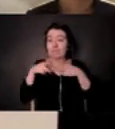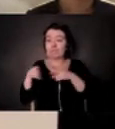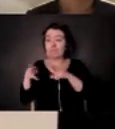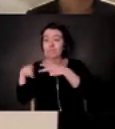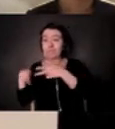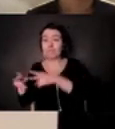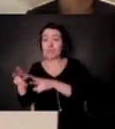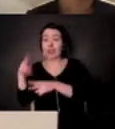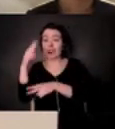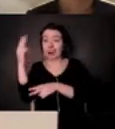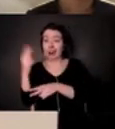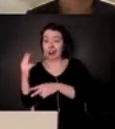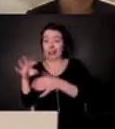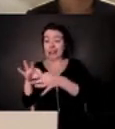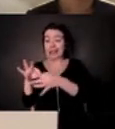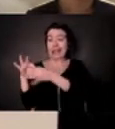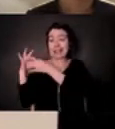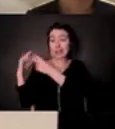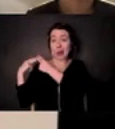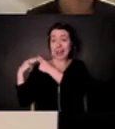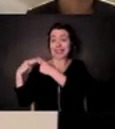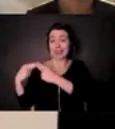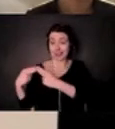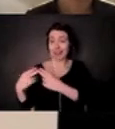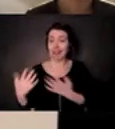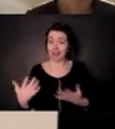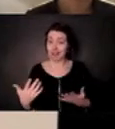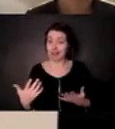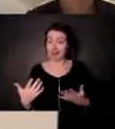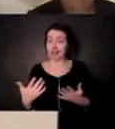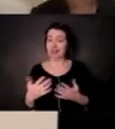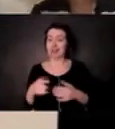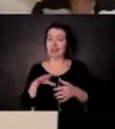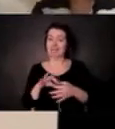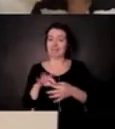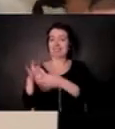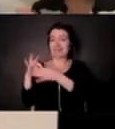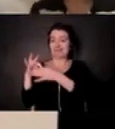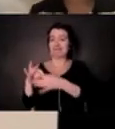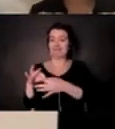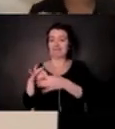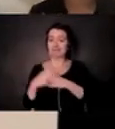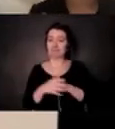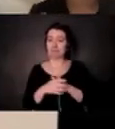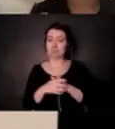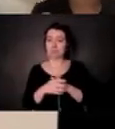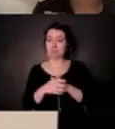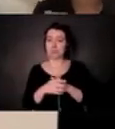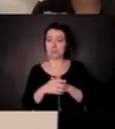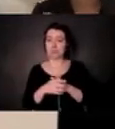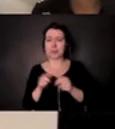to this work is also part of that. It's like a sensory